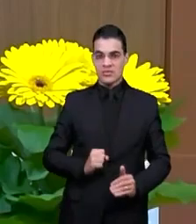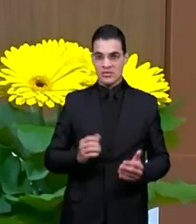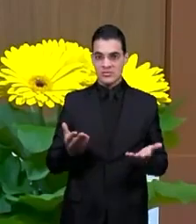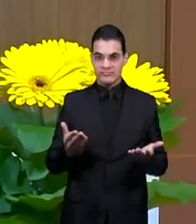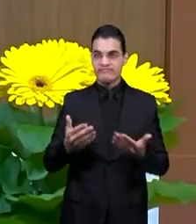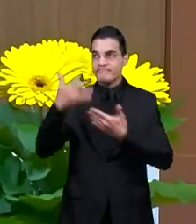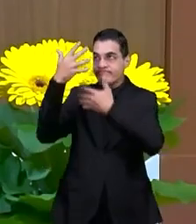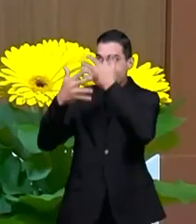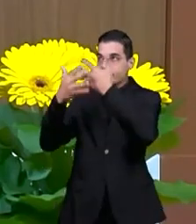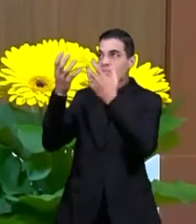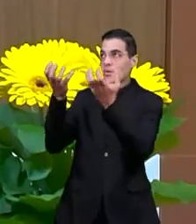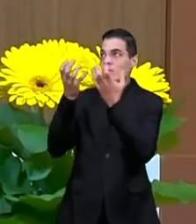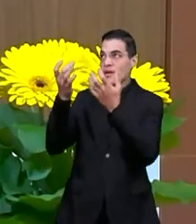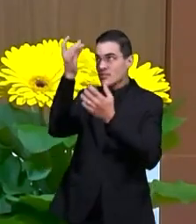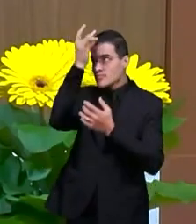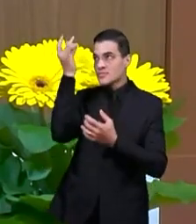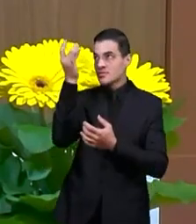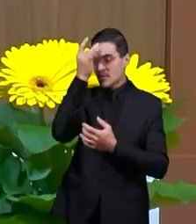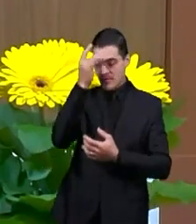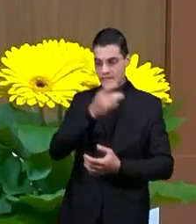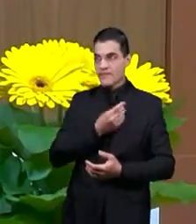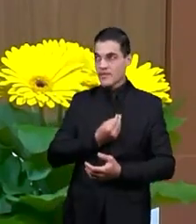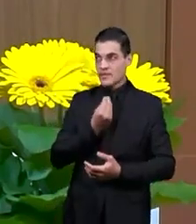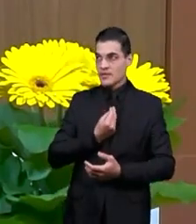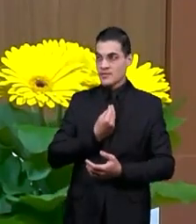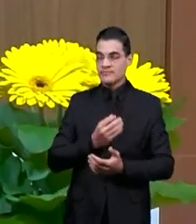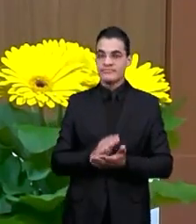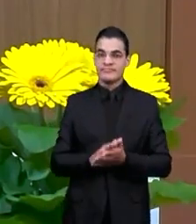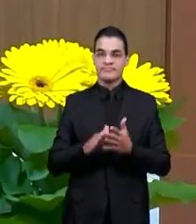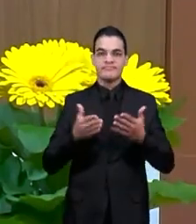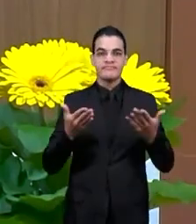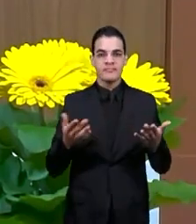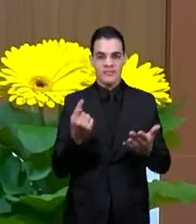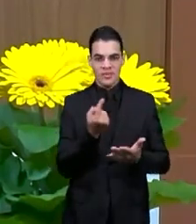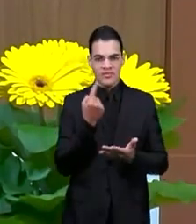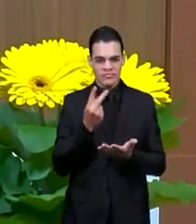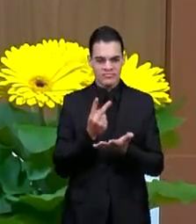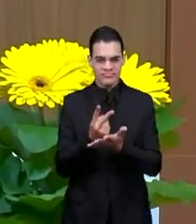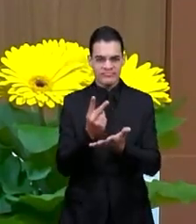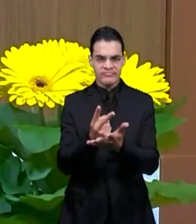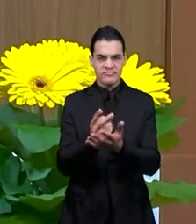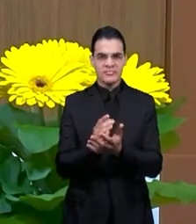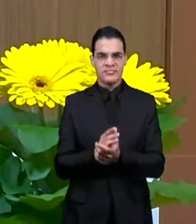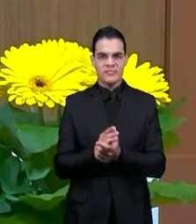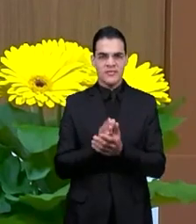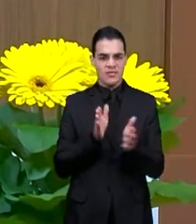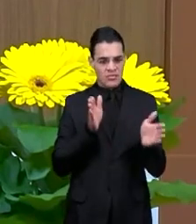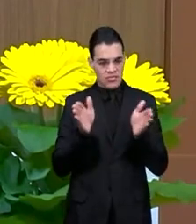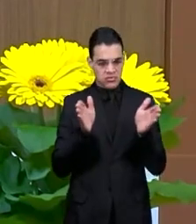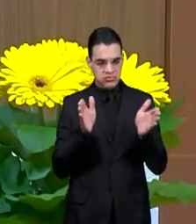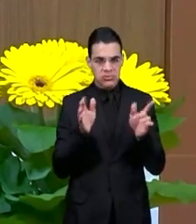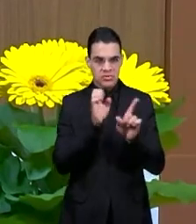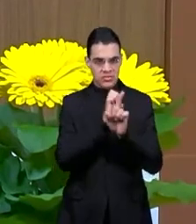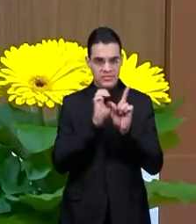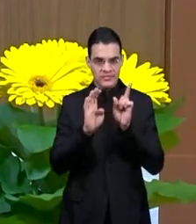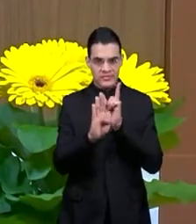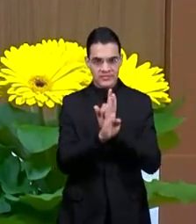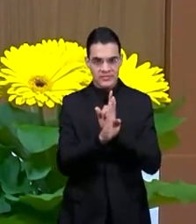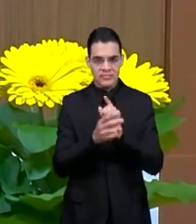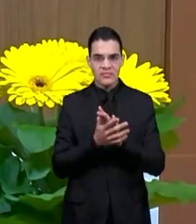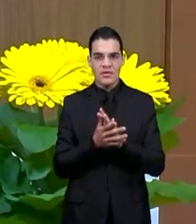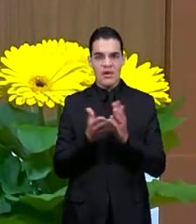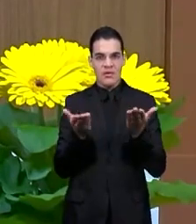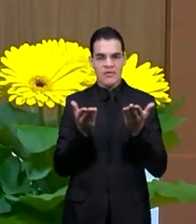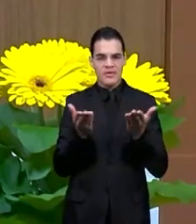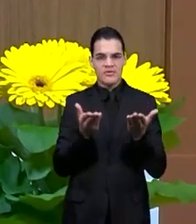So brethren, with this, keep going. We will continue this period. And